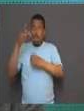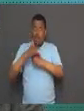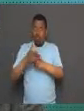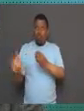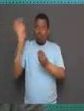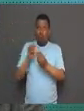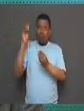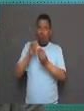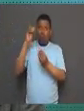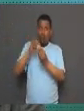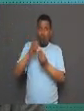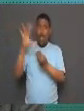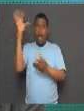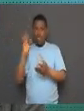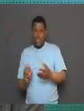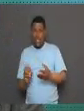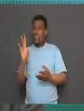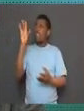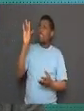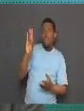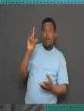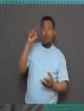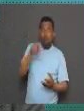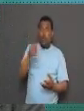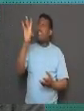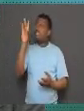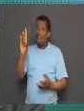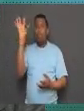The infection rate averages at